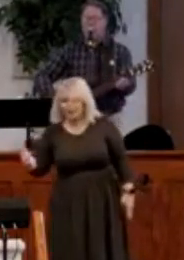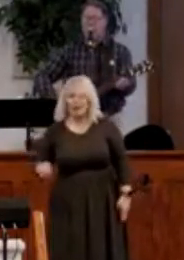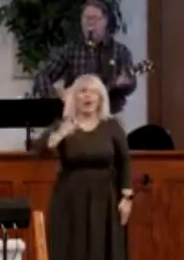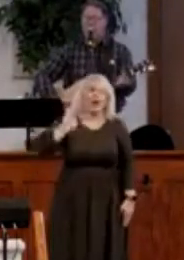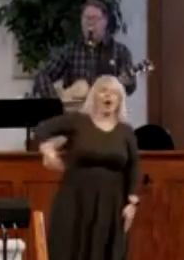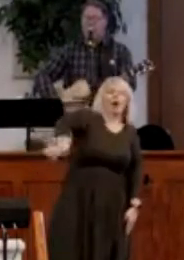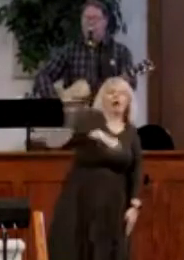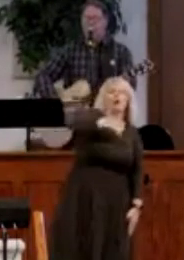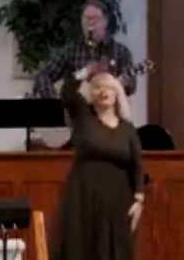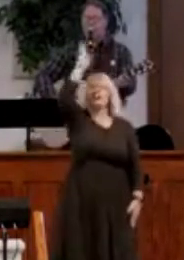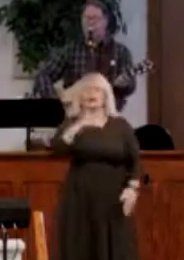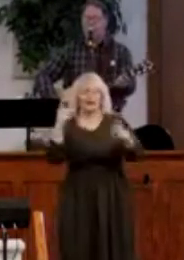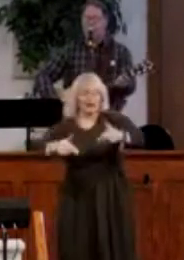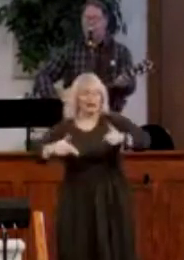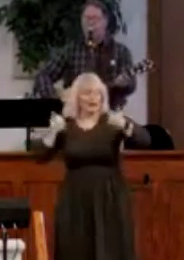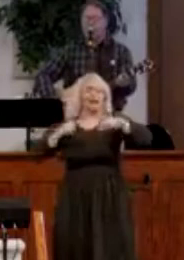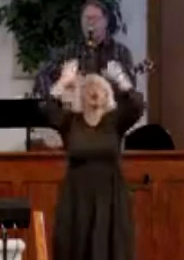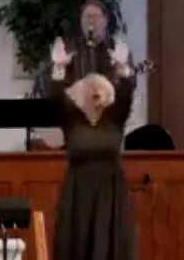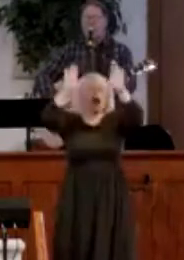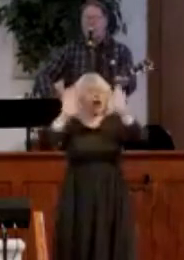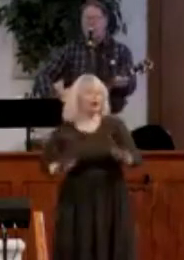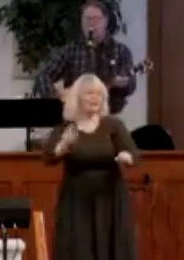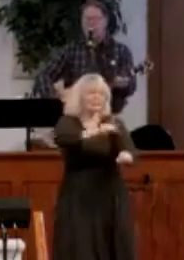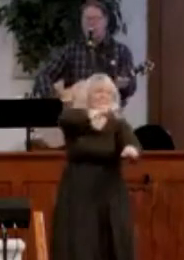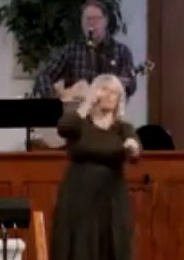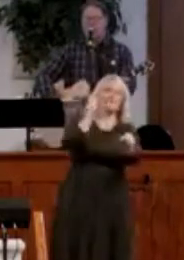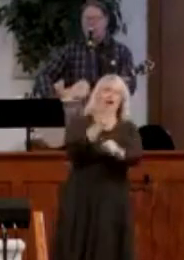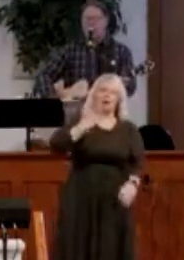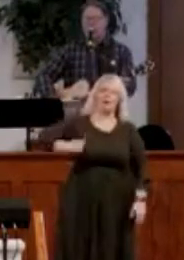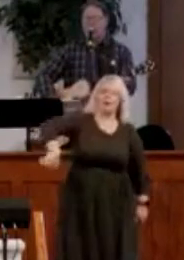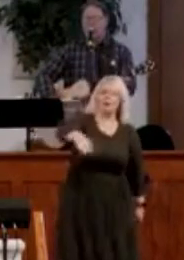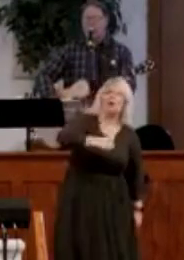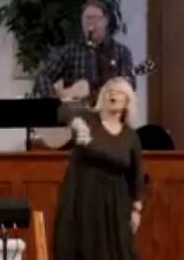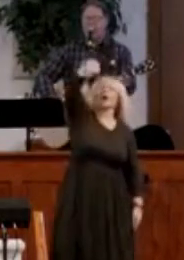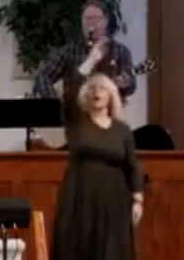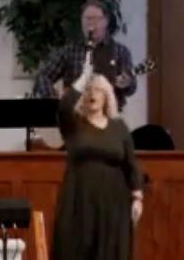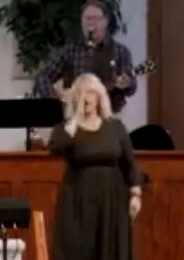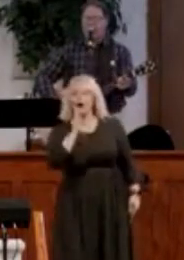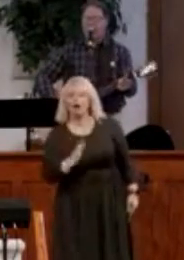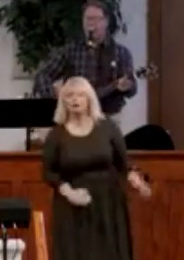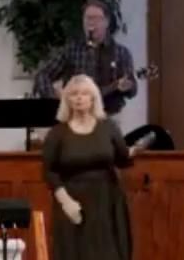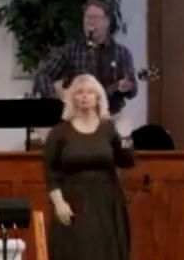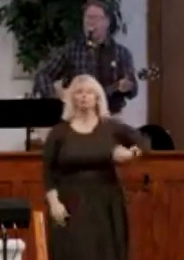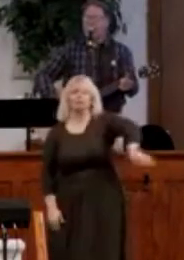other. Our God is healer, awesome in power.